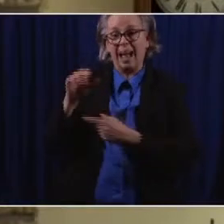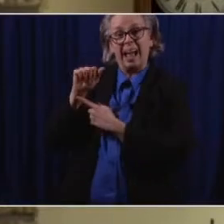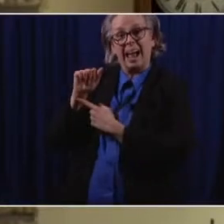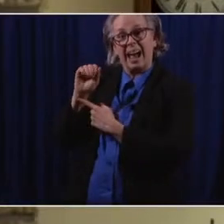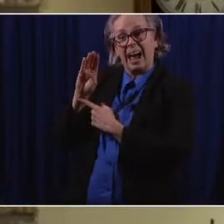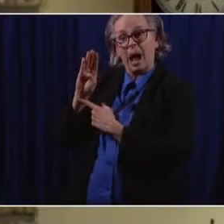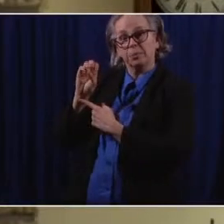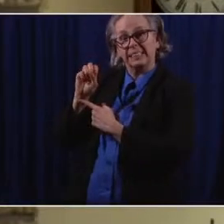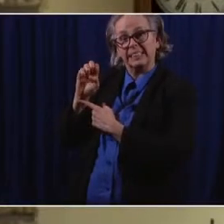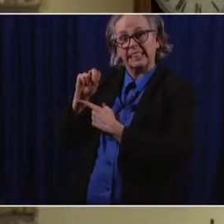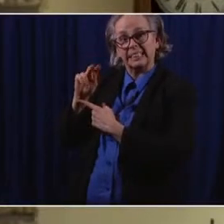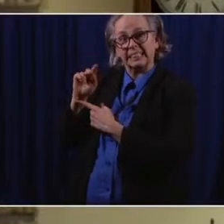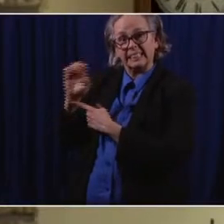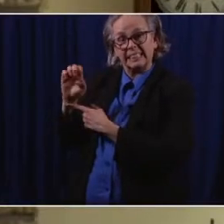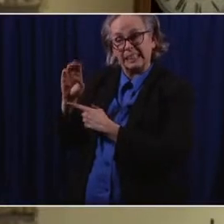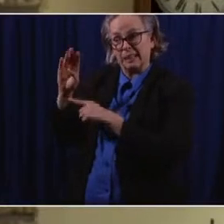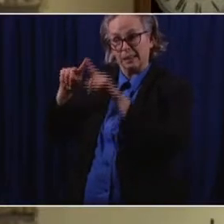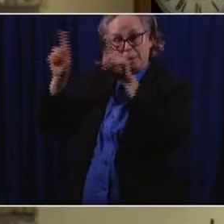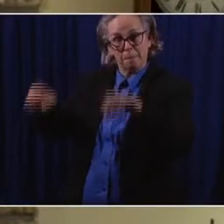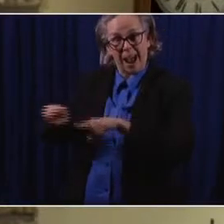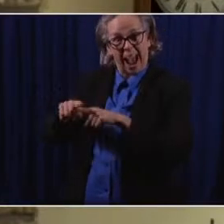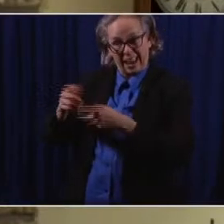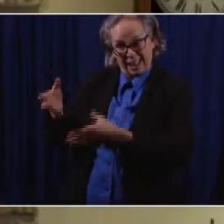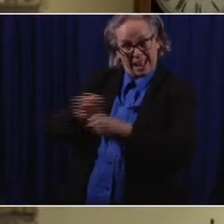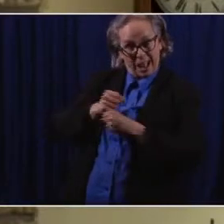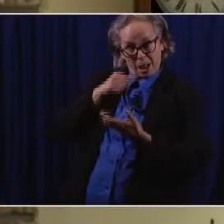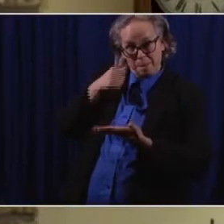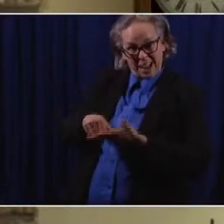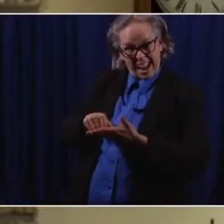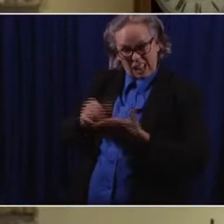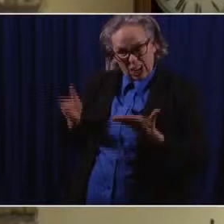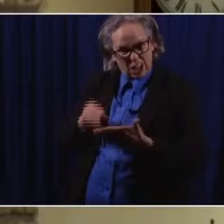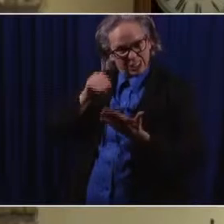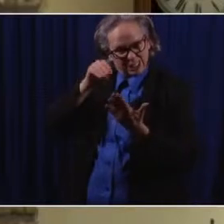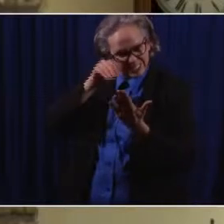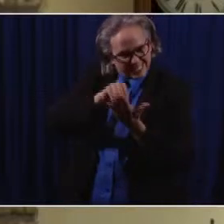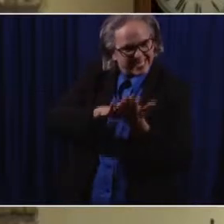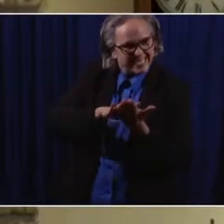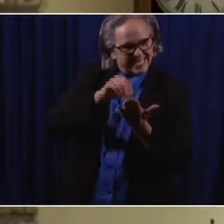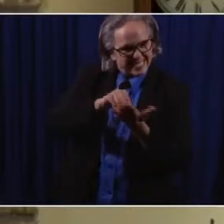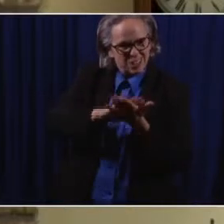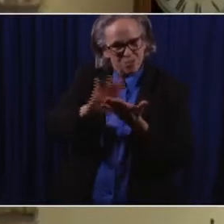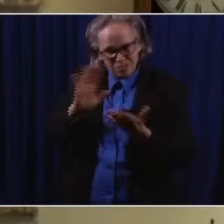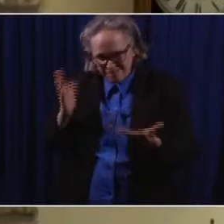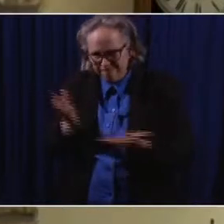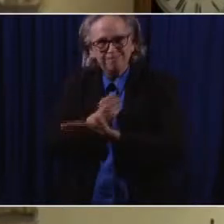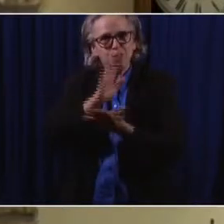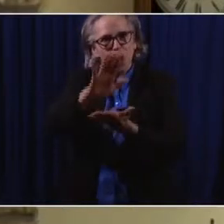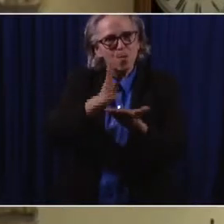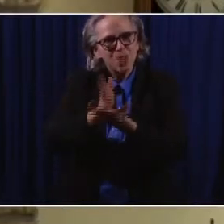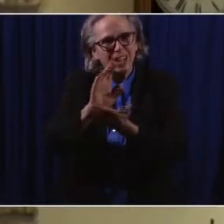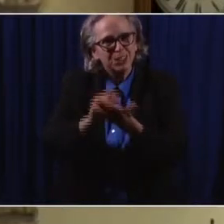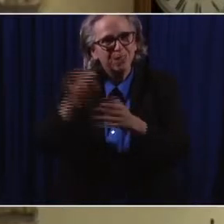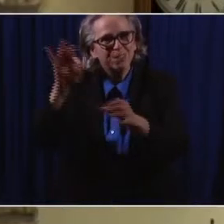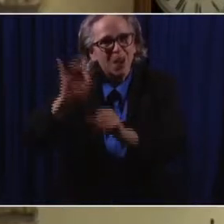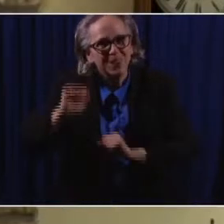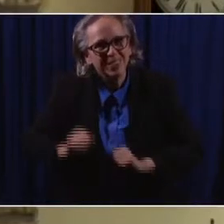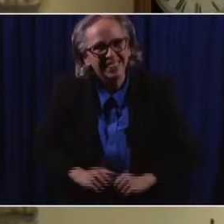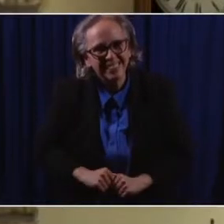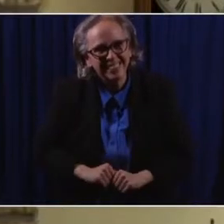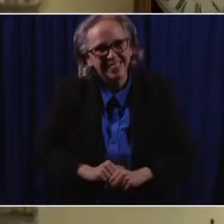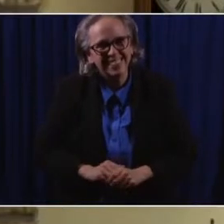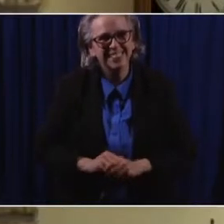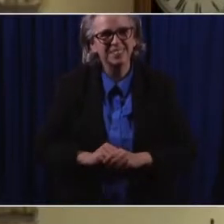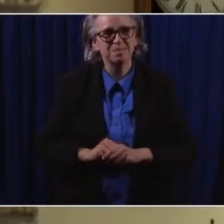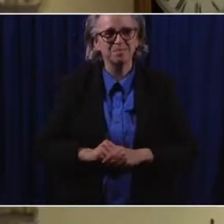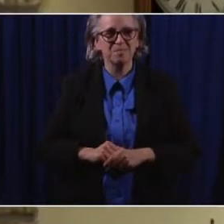ballots. So we encourage everyone to do that. We encourage you to be kind to the poll workers, to the people